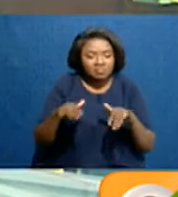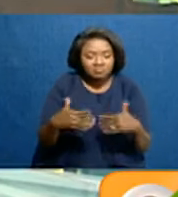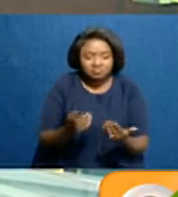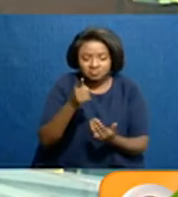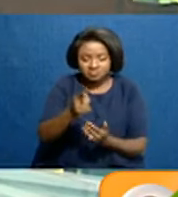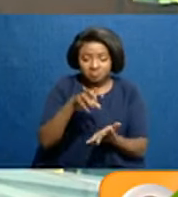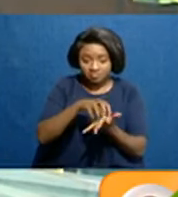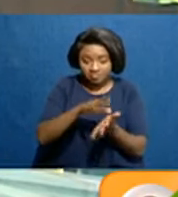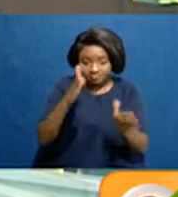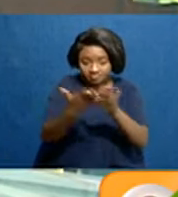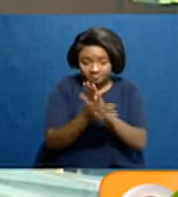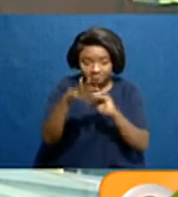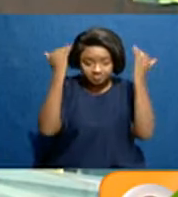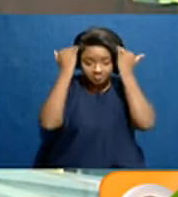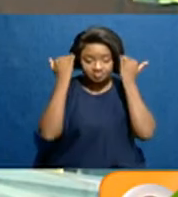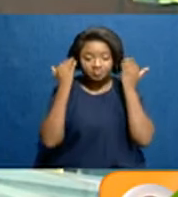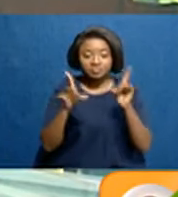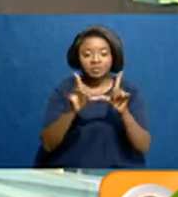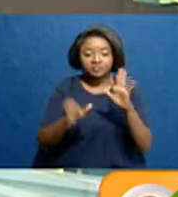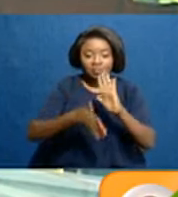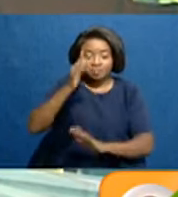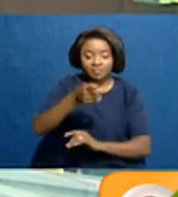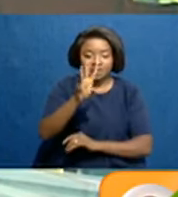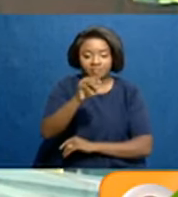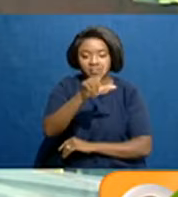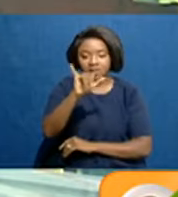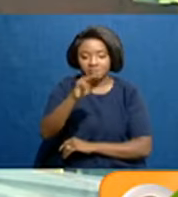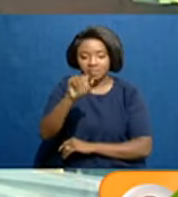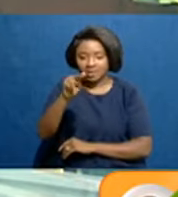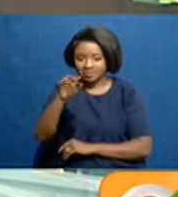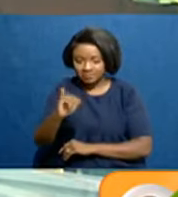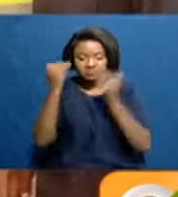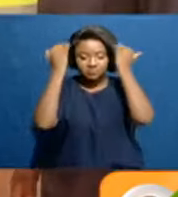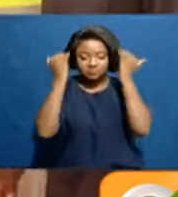filed under a certificate of urgency at the Milimani Law Courts.